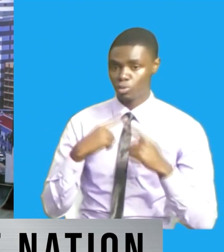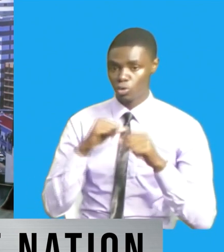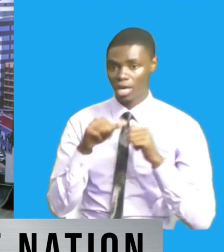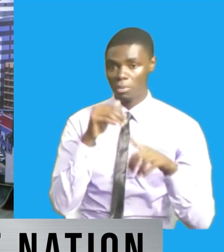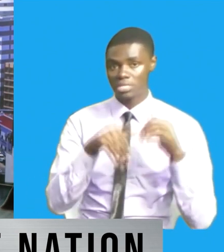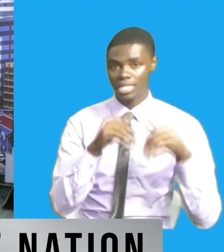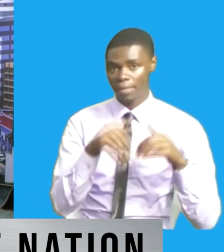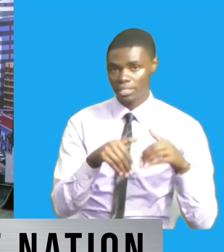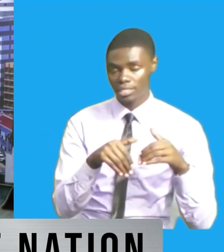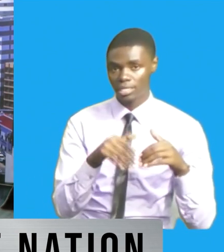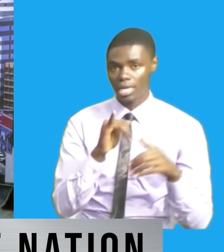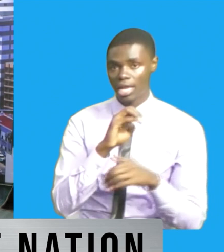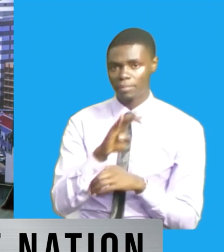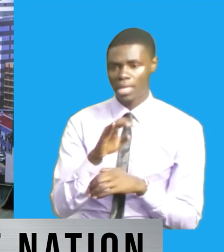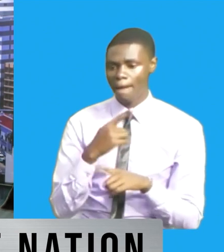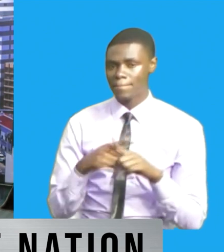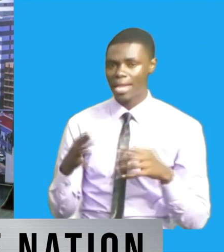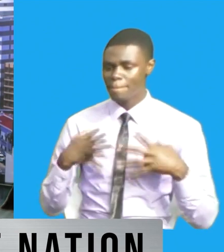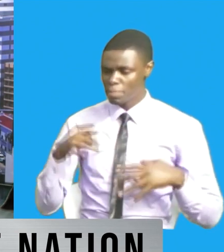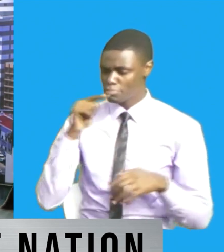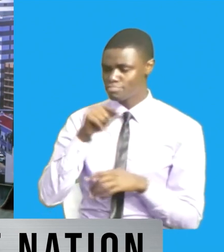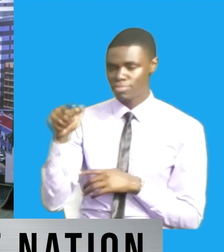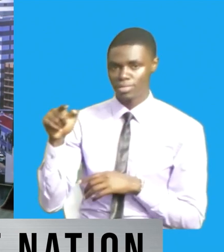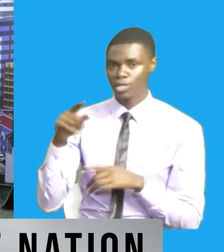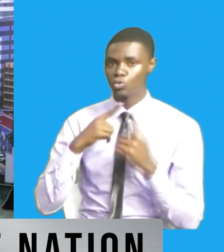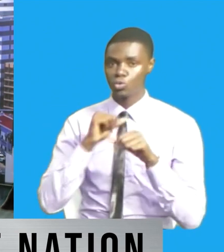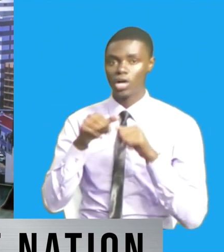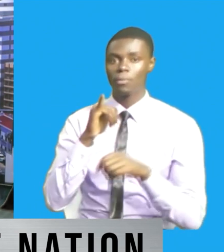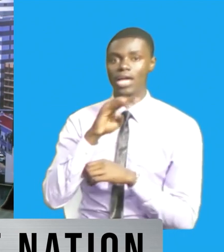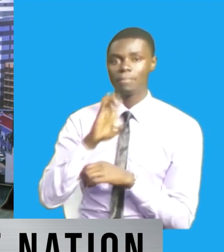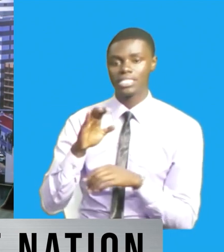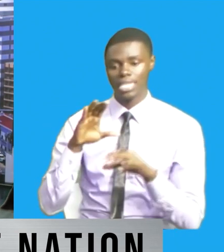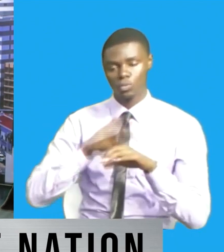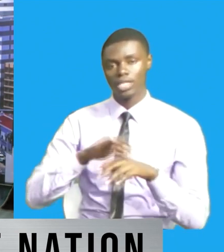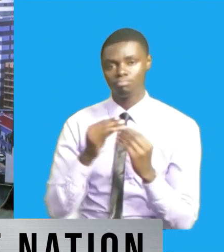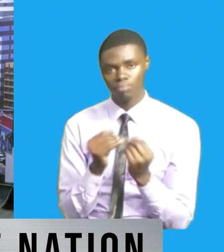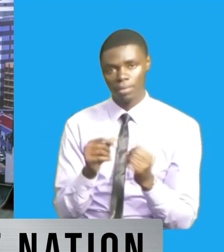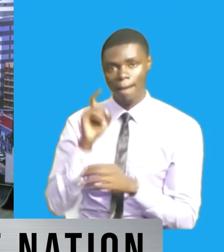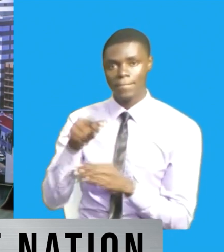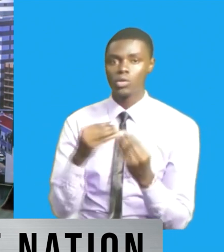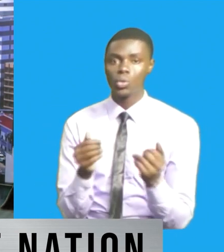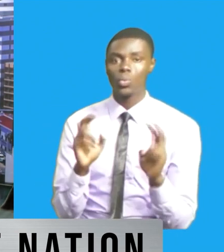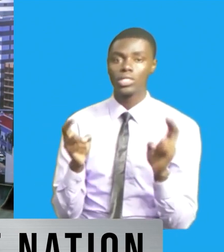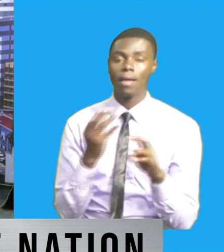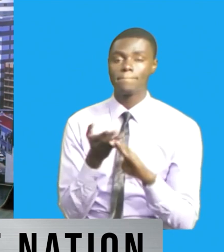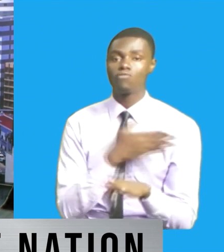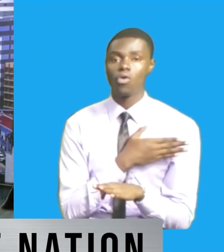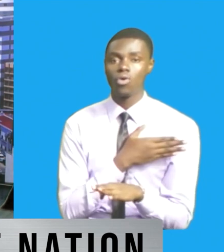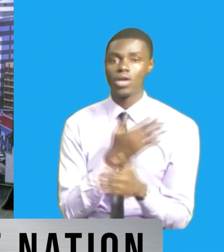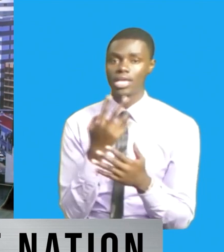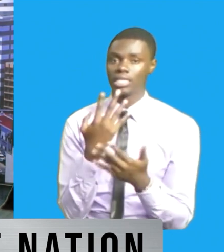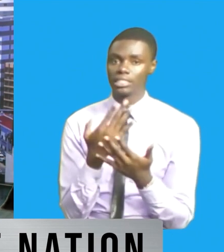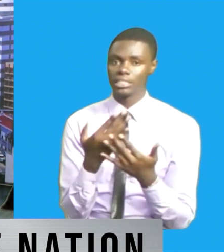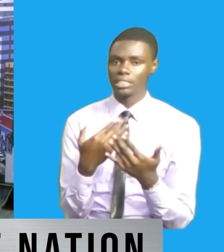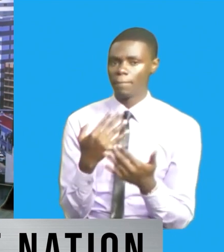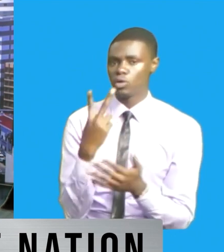Ni wananchi wenyewe tuongee mambo ya IBC na tupate resolutions, because we have to deal with this issue before maybe some 2